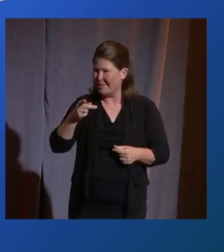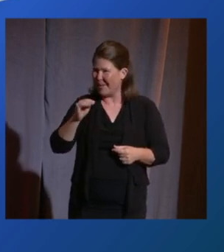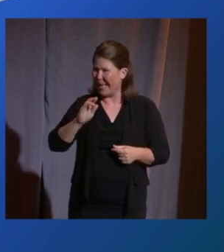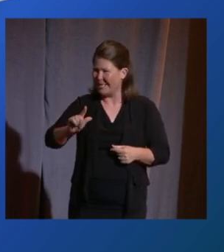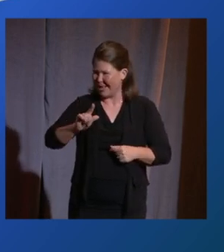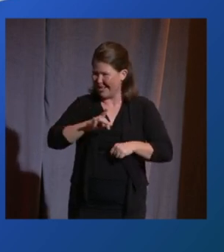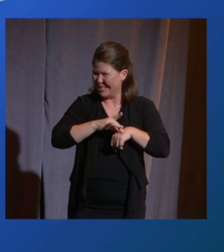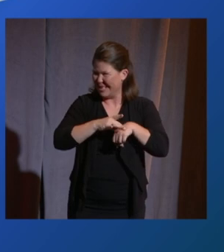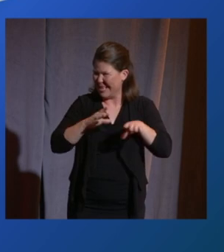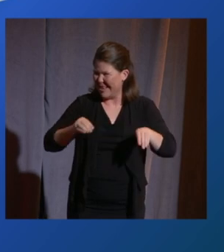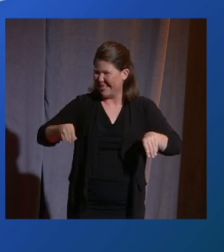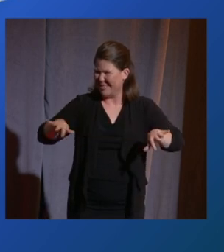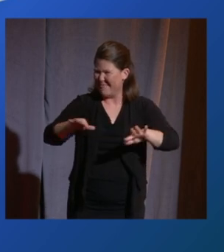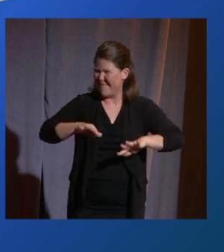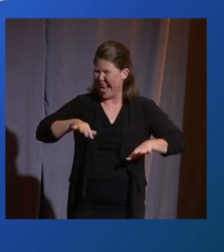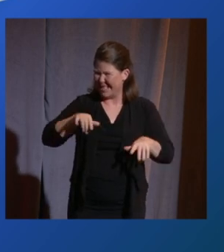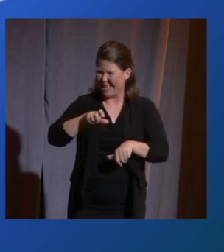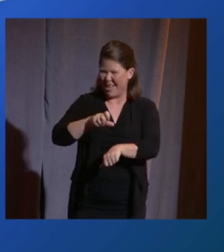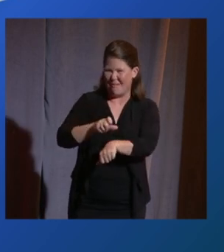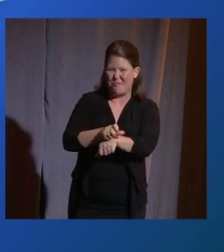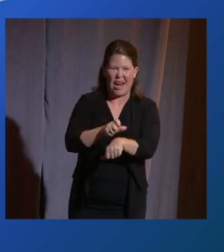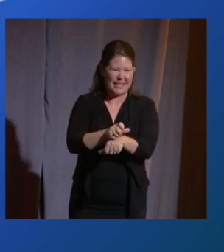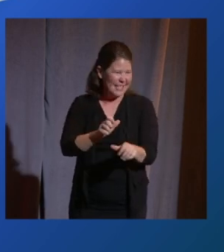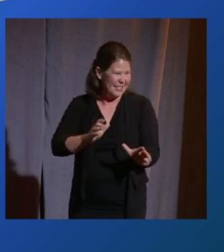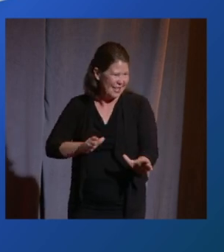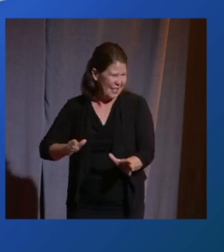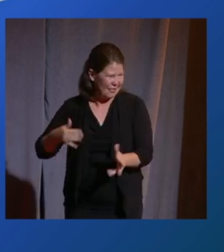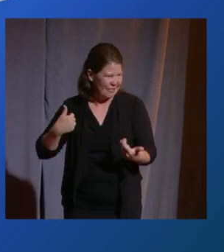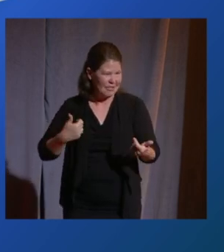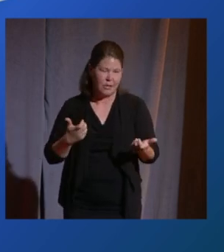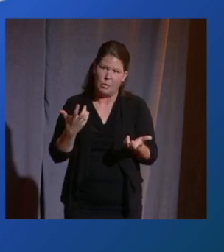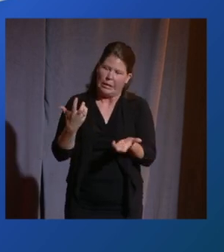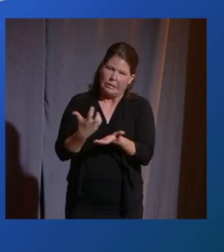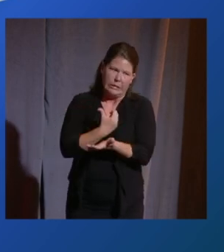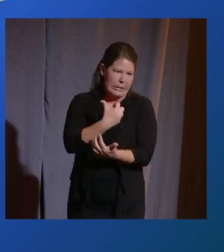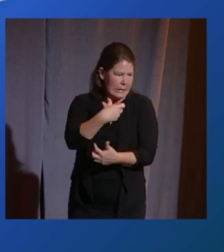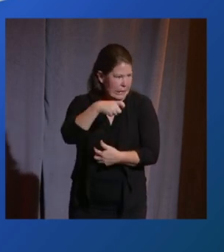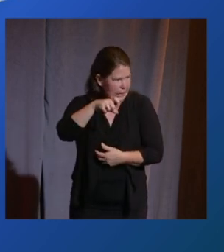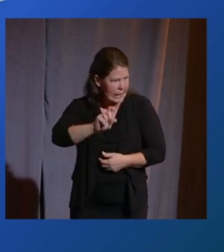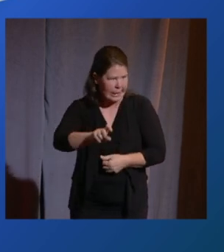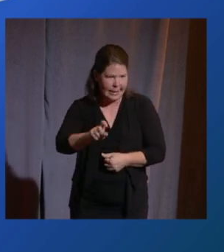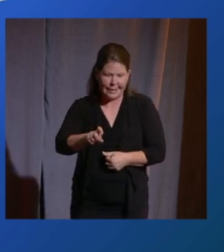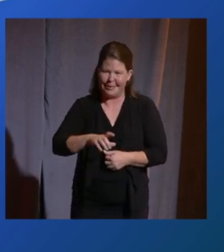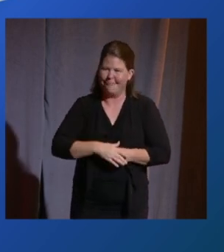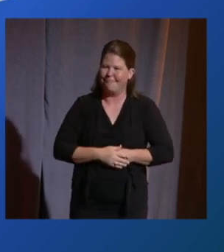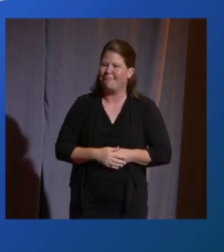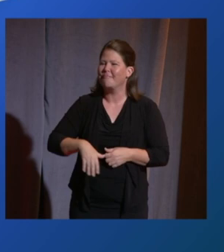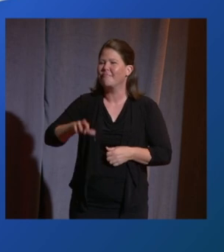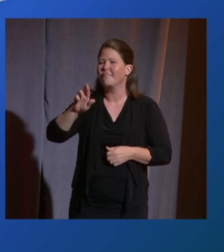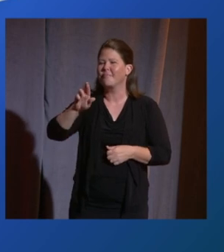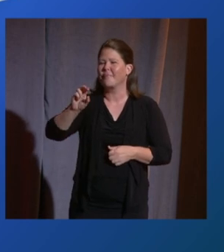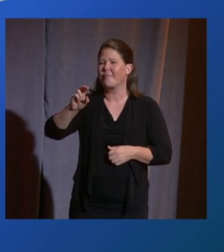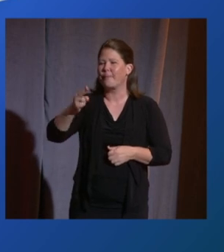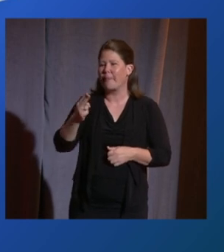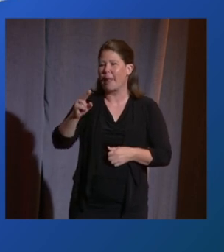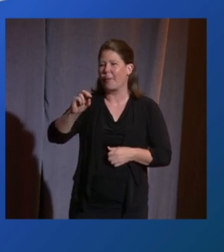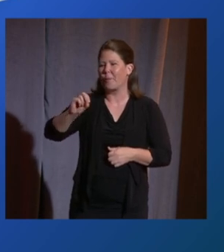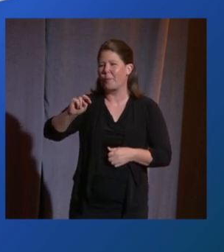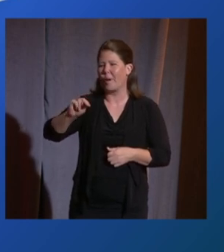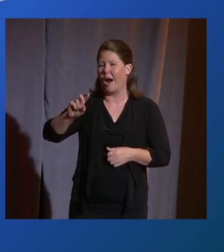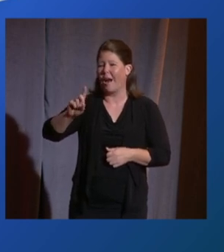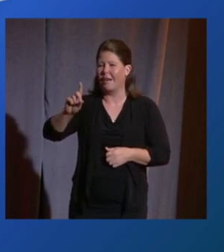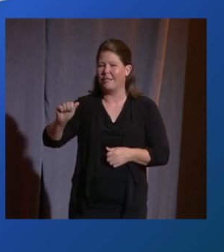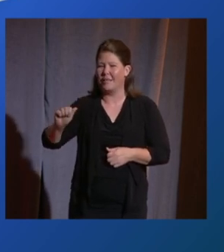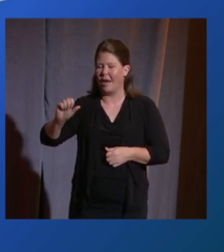heard that earlier today several times let me introduce you to Ronda shrank the moderator for this